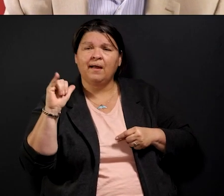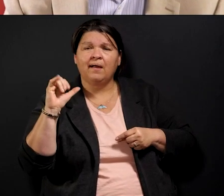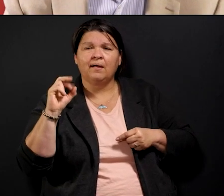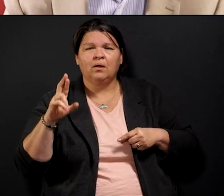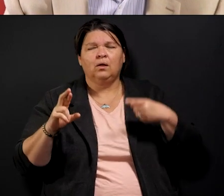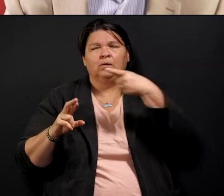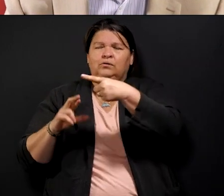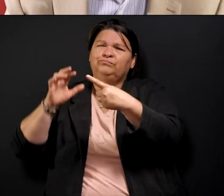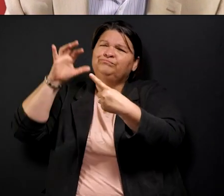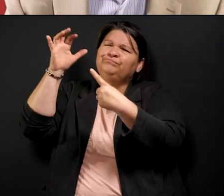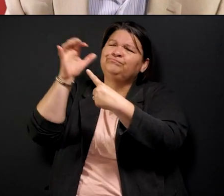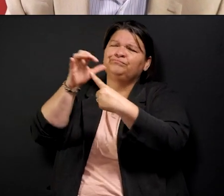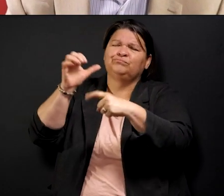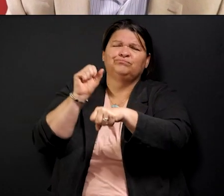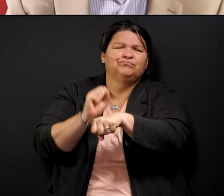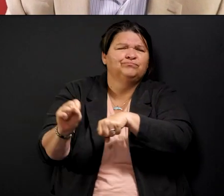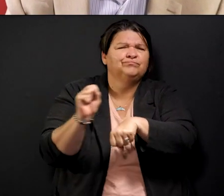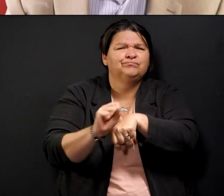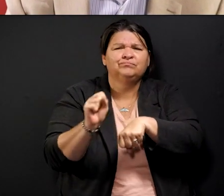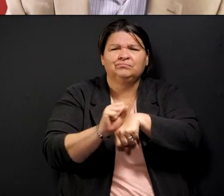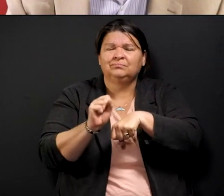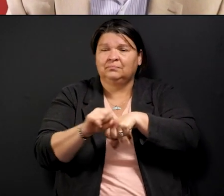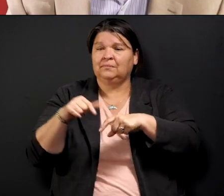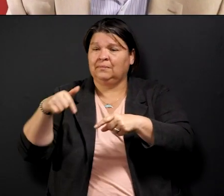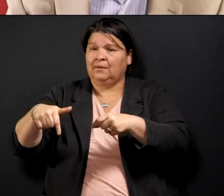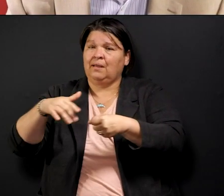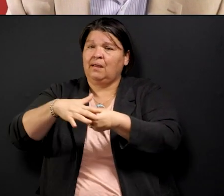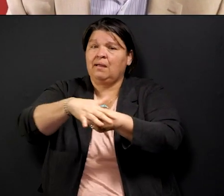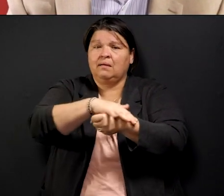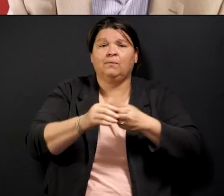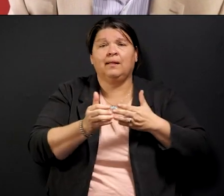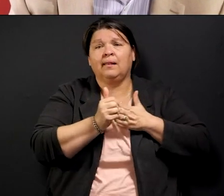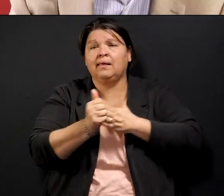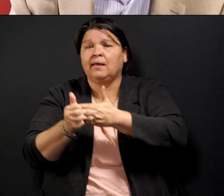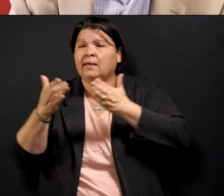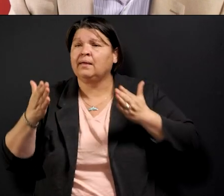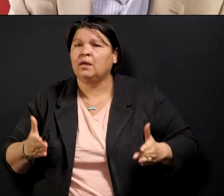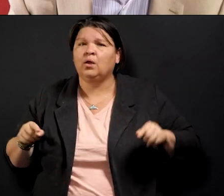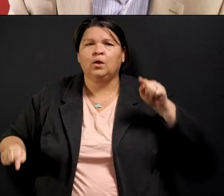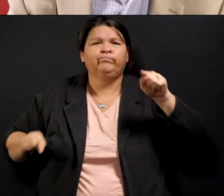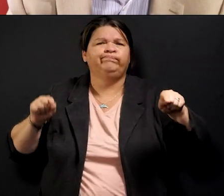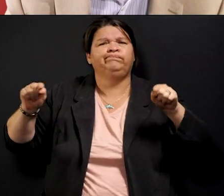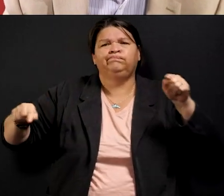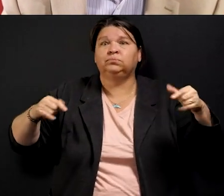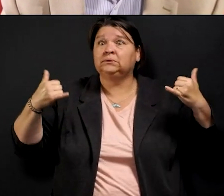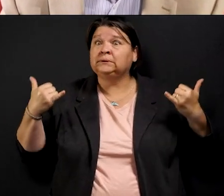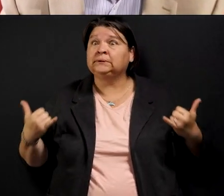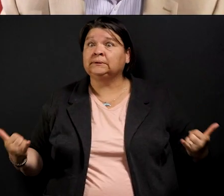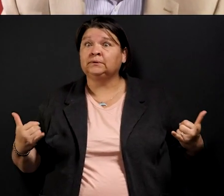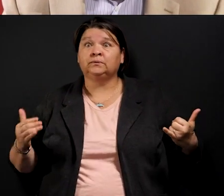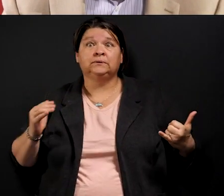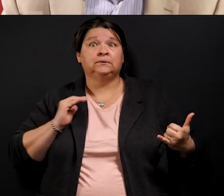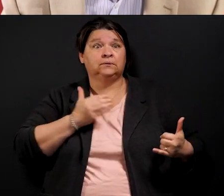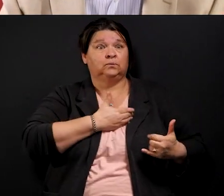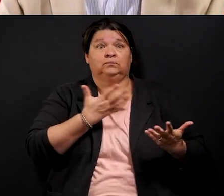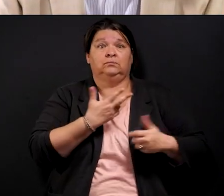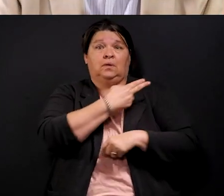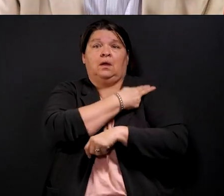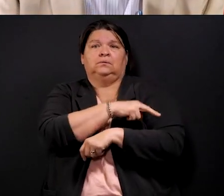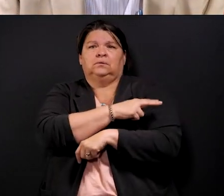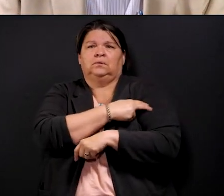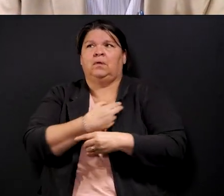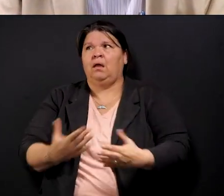And all you have to do is look at the fact that our hospitals are not overrun right now. You guys have done a great job leading